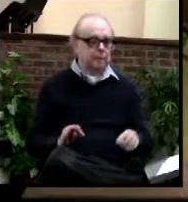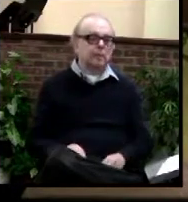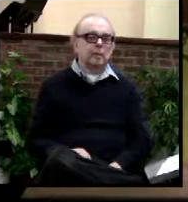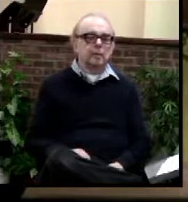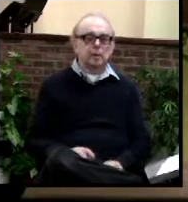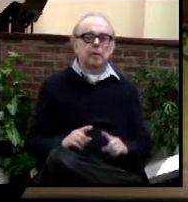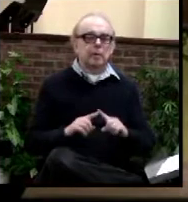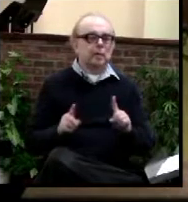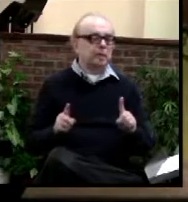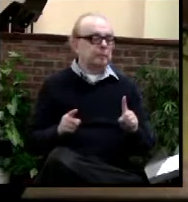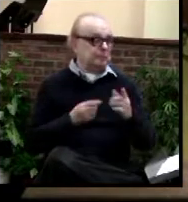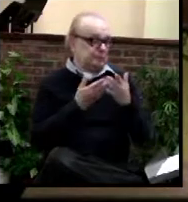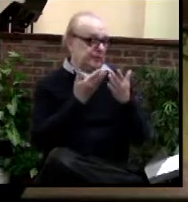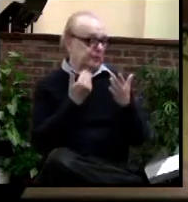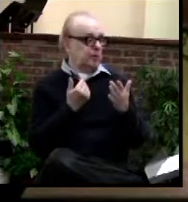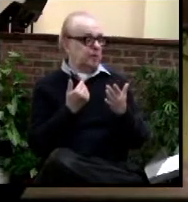But before